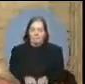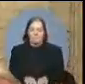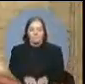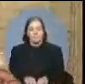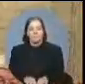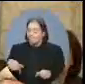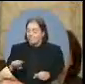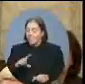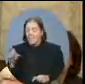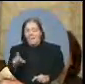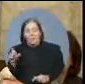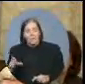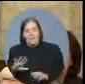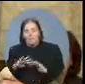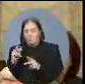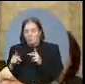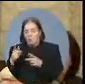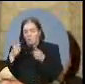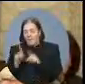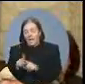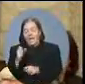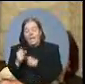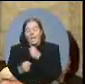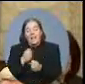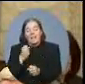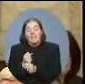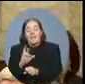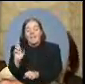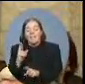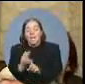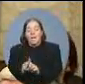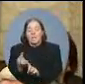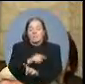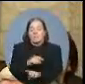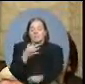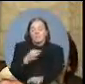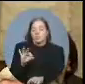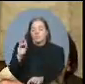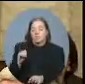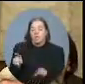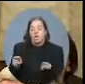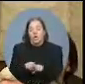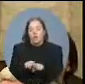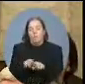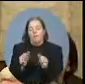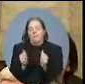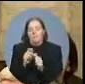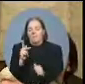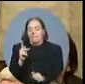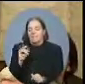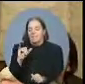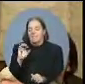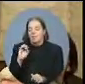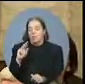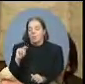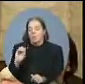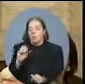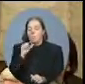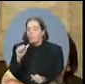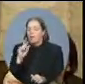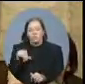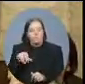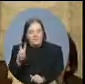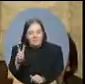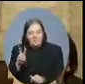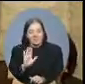Speaker, we have a Quebec consensus to have the reference year not be